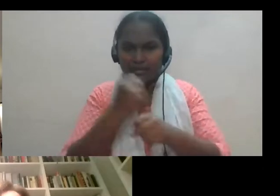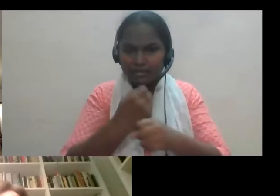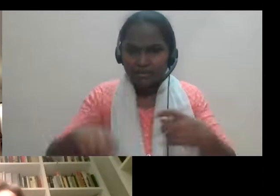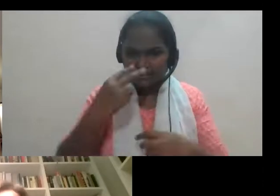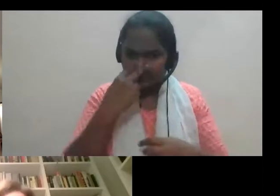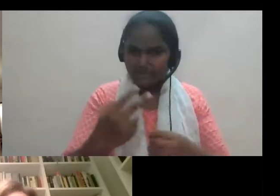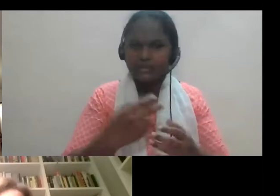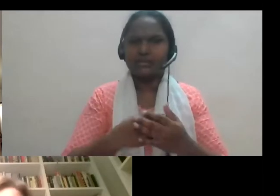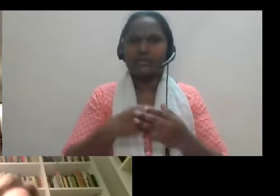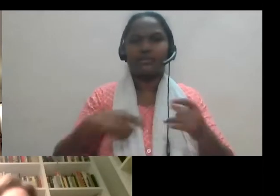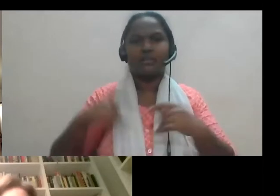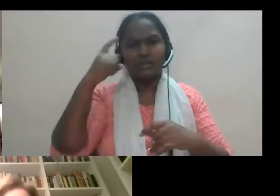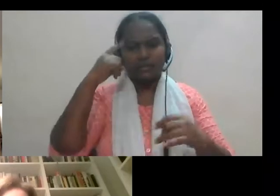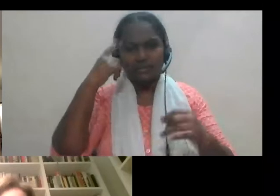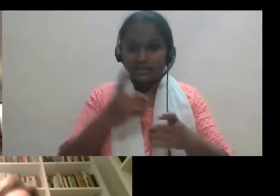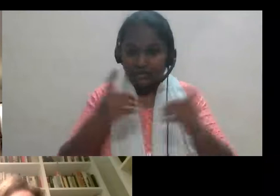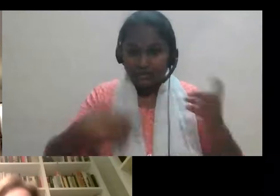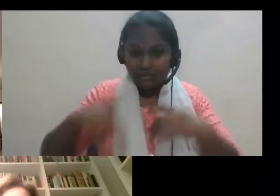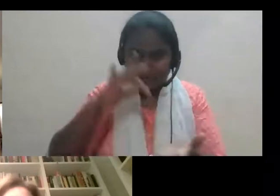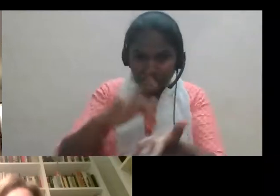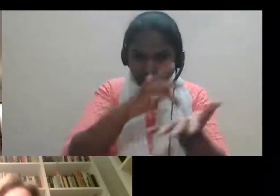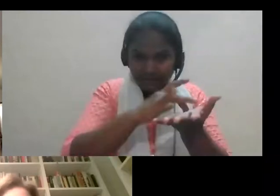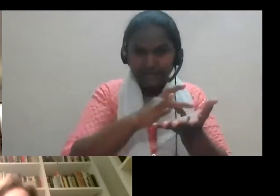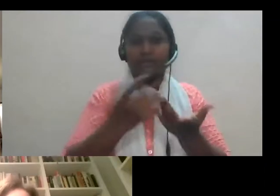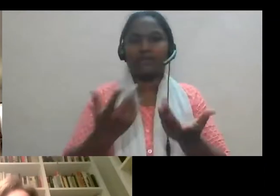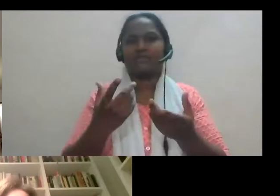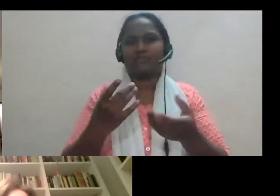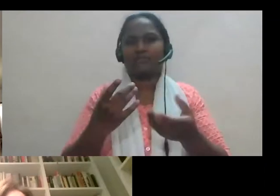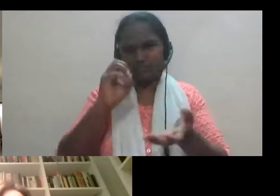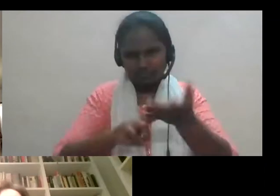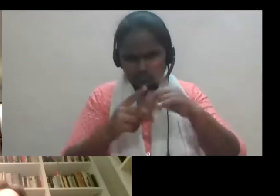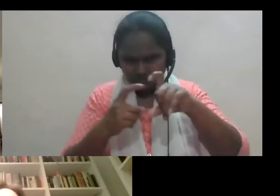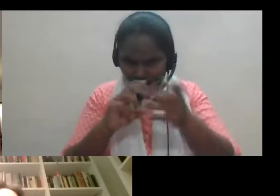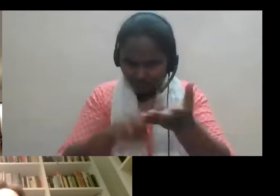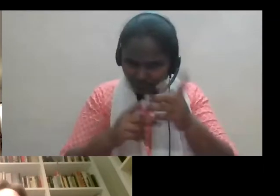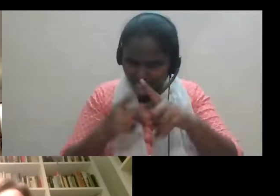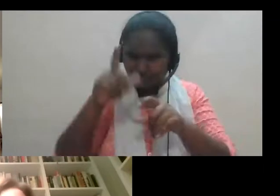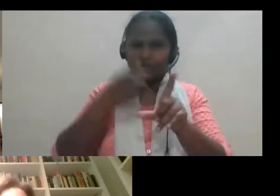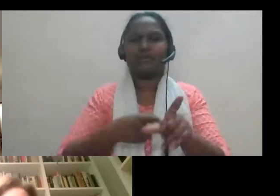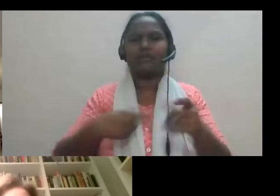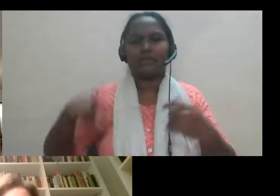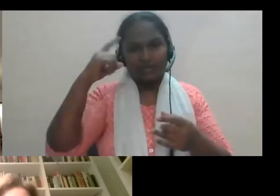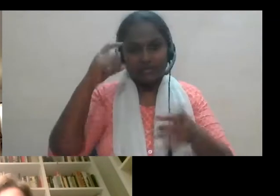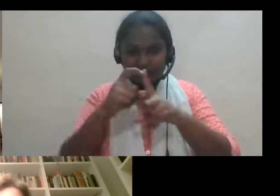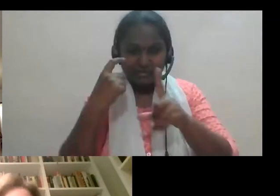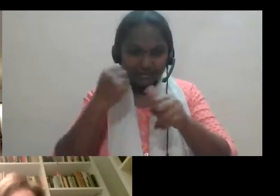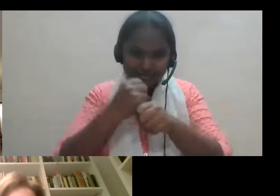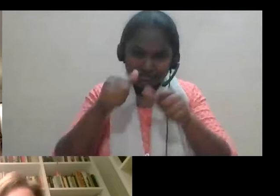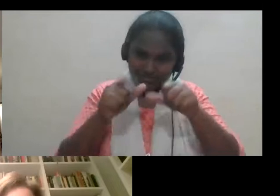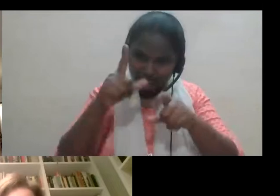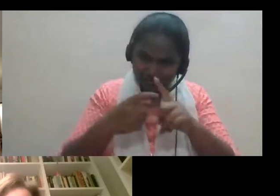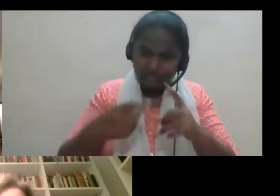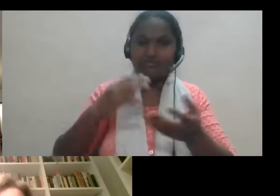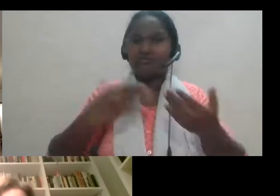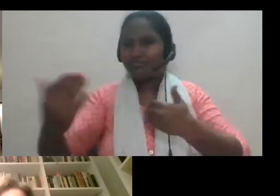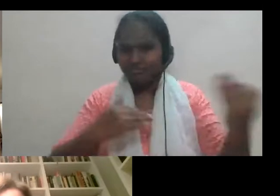scene where artists from the diverse disciplines constantly, you know, are in dialogue with each other. They respond to each